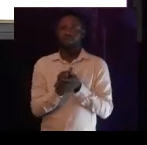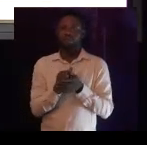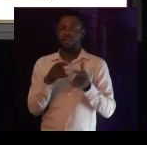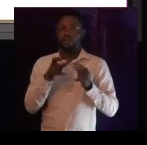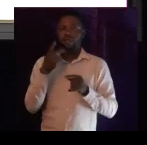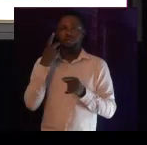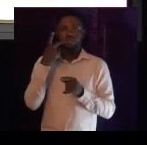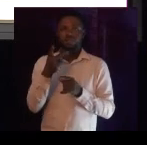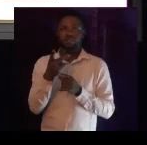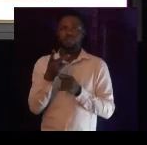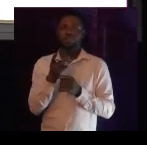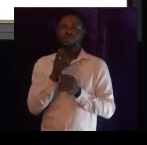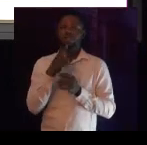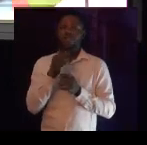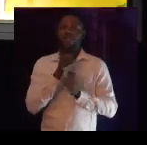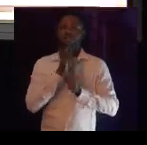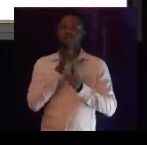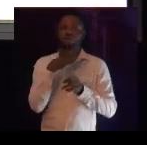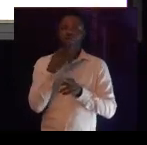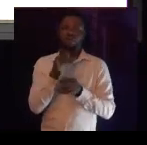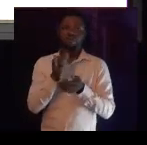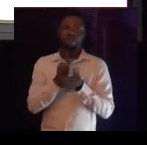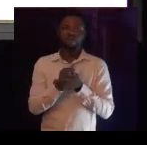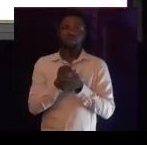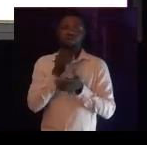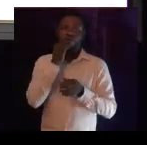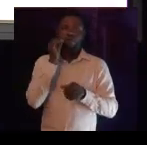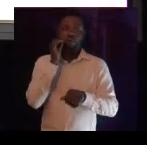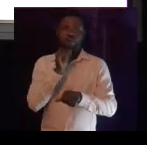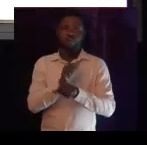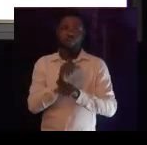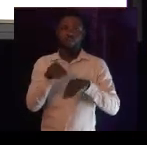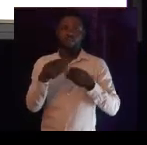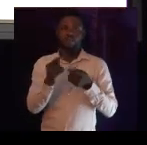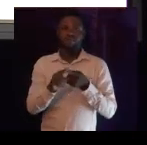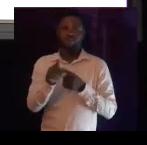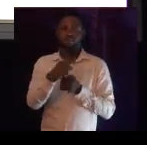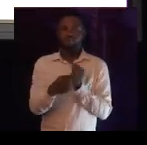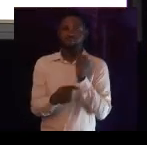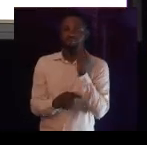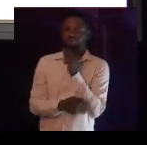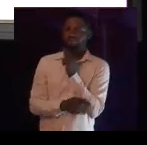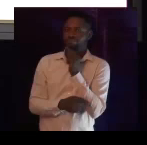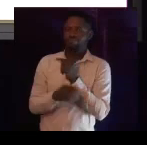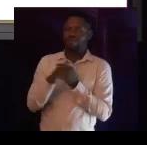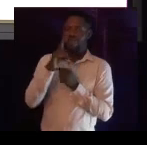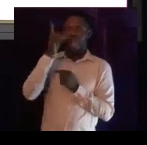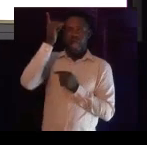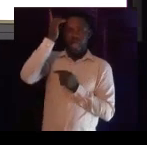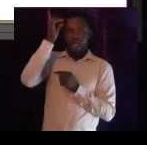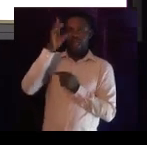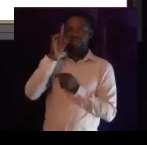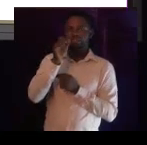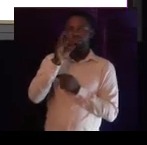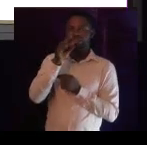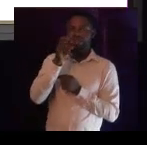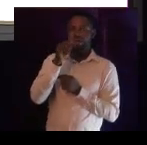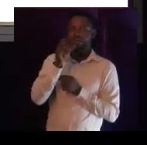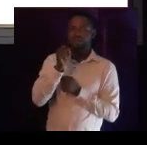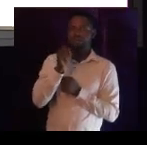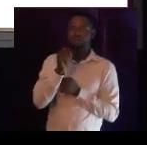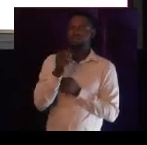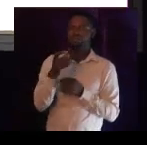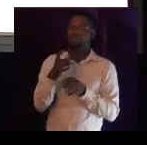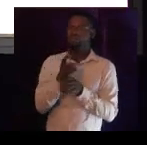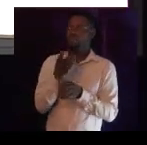for today, let's look at the result of that assignment that was given to you. Darasimi took the